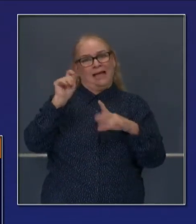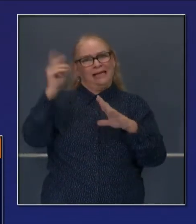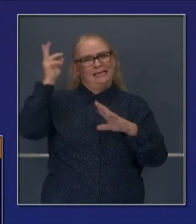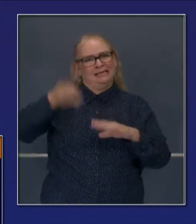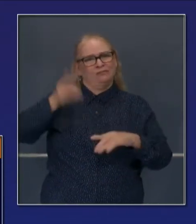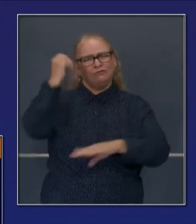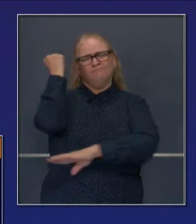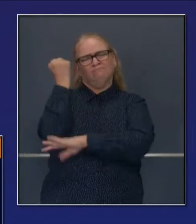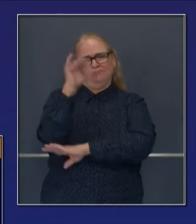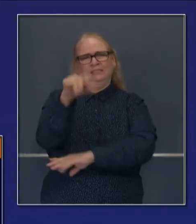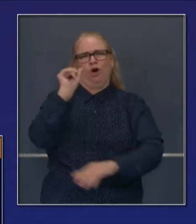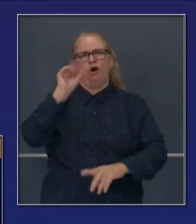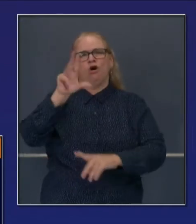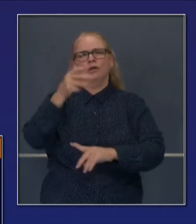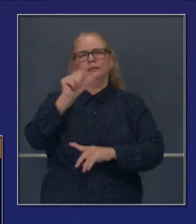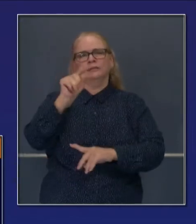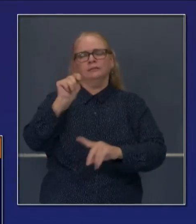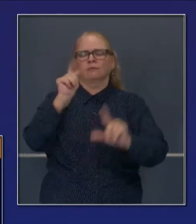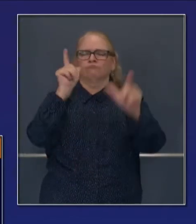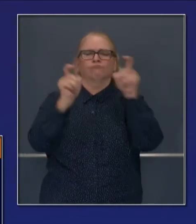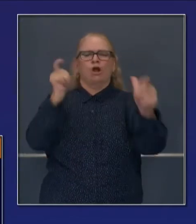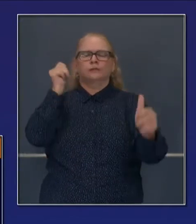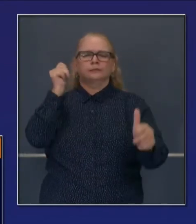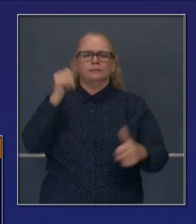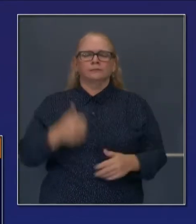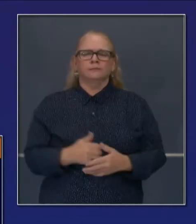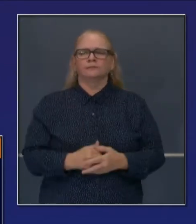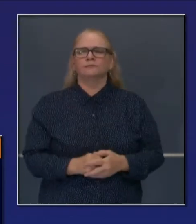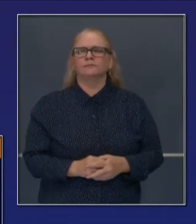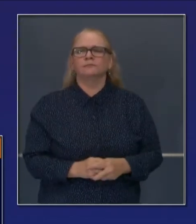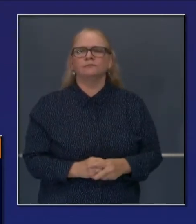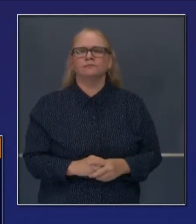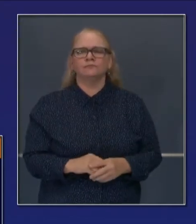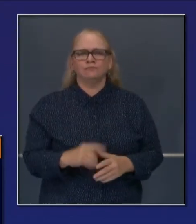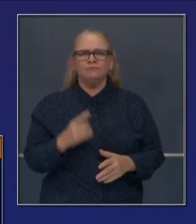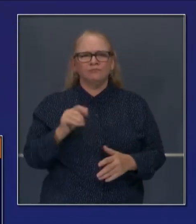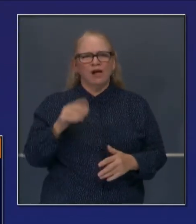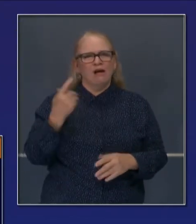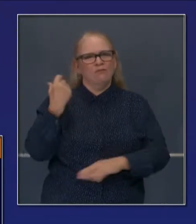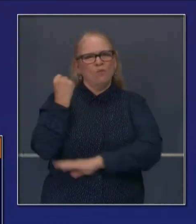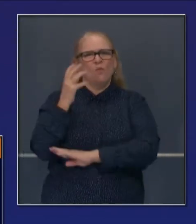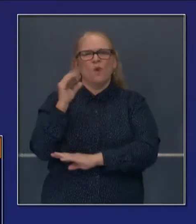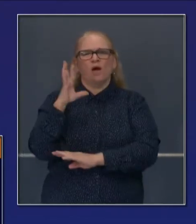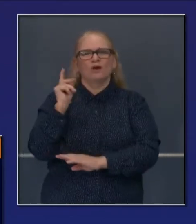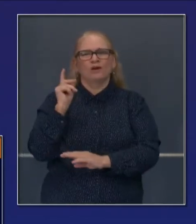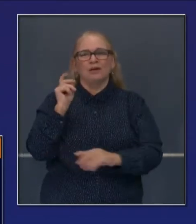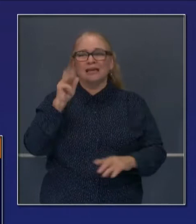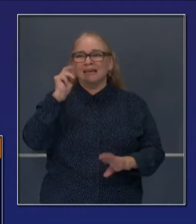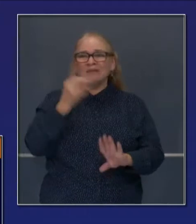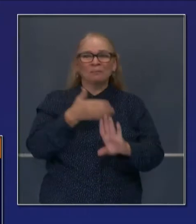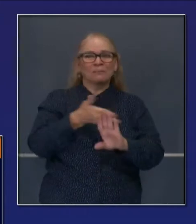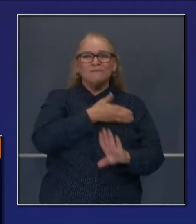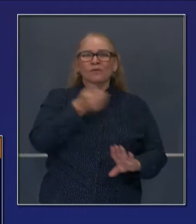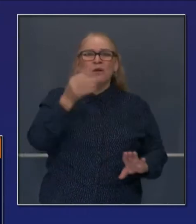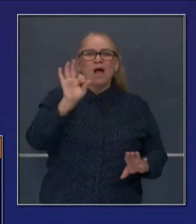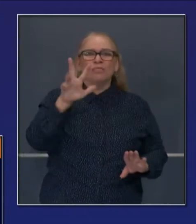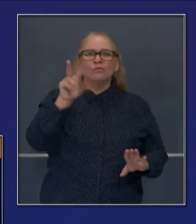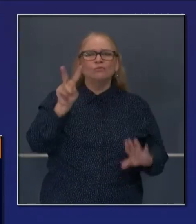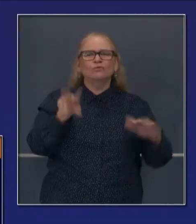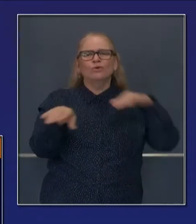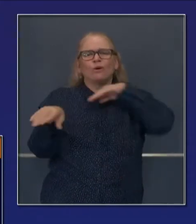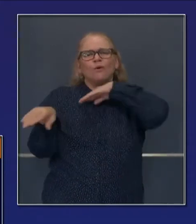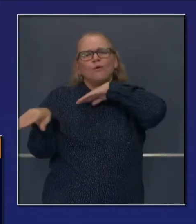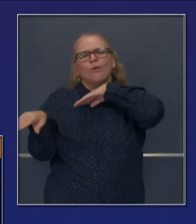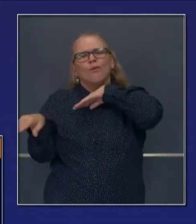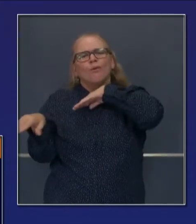to 1932. This predates even records prior to 1932. Progress, stubborn,